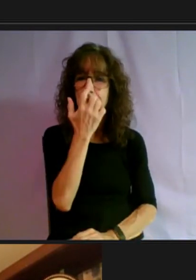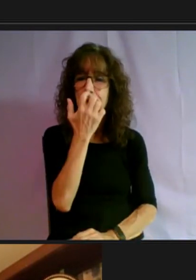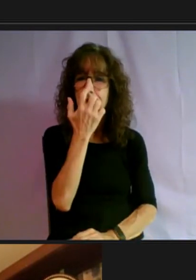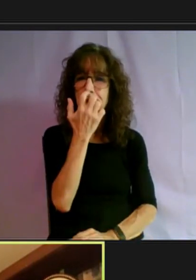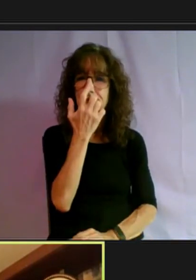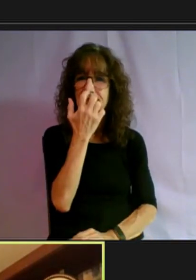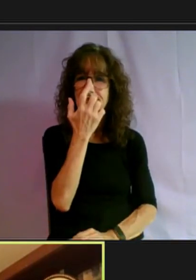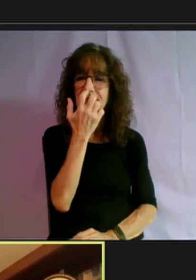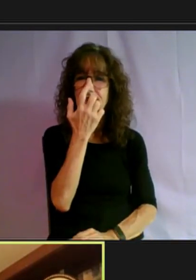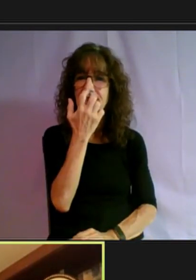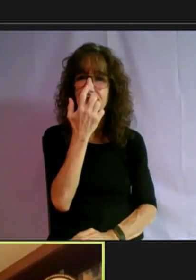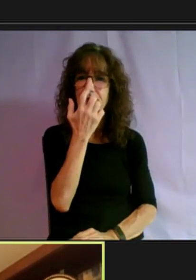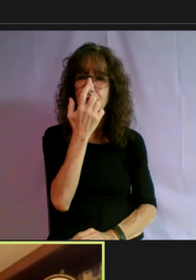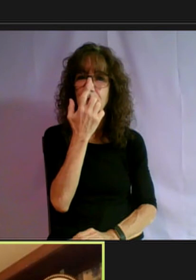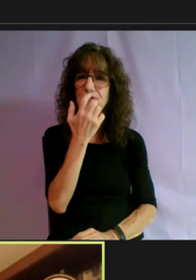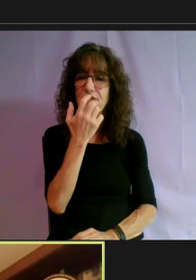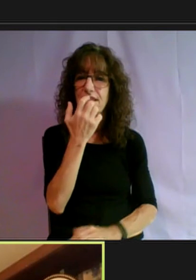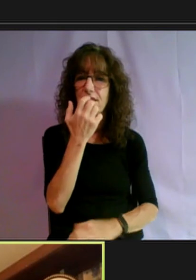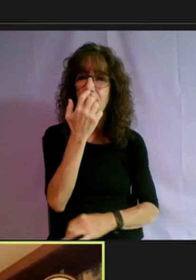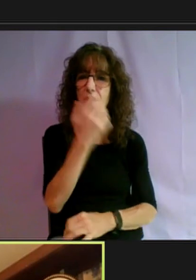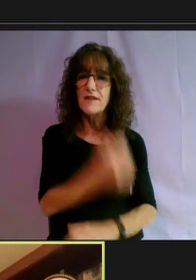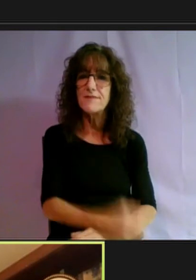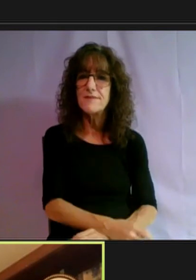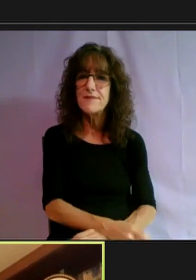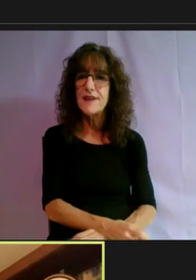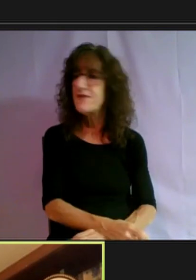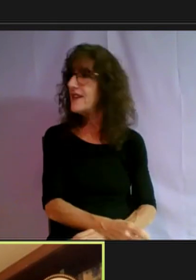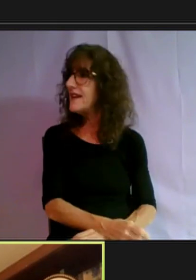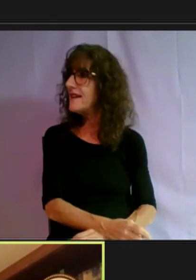Let's see. There's a lot here on schools.